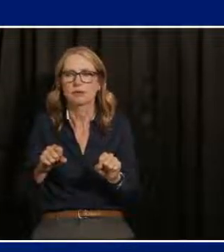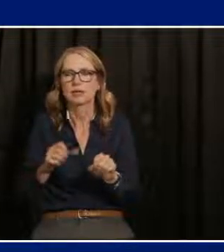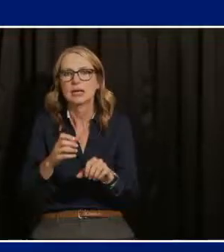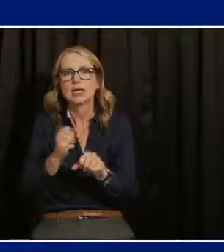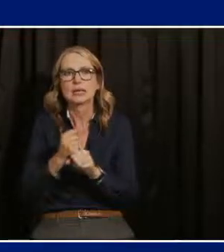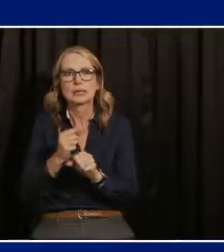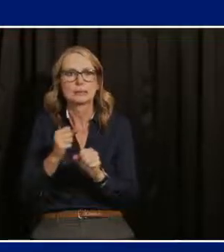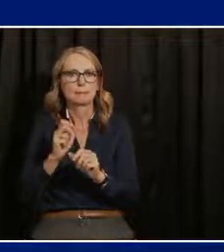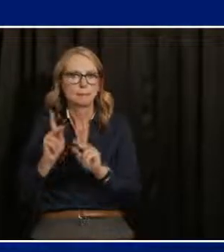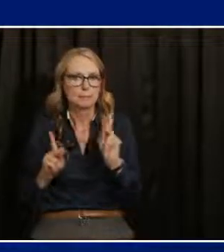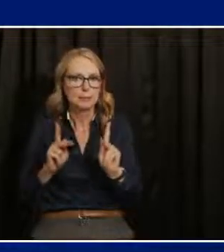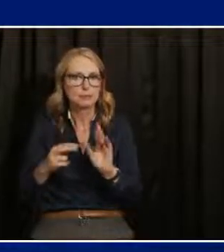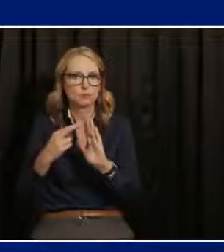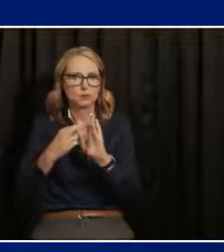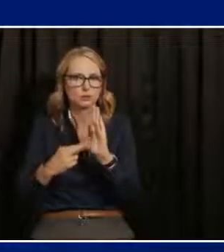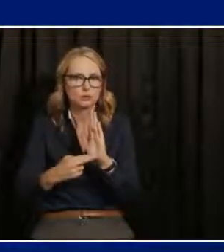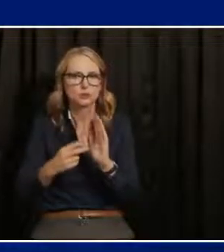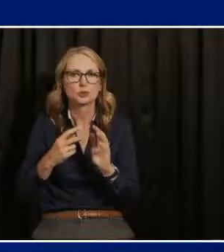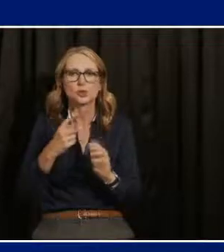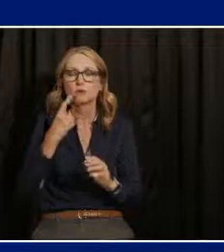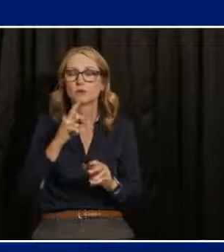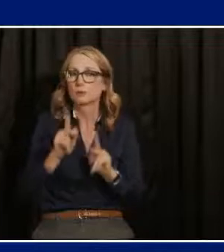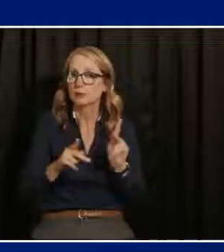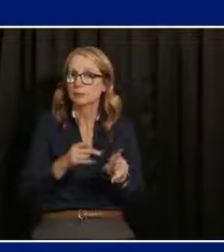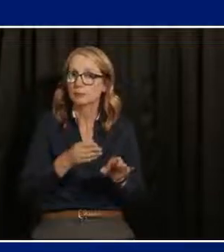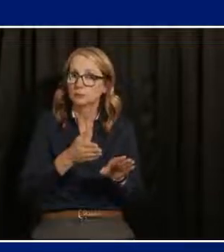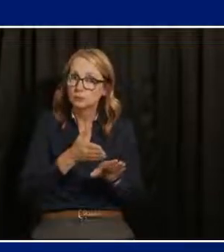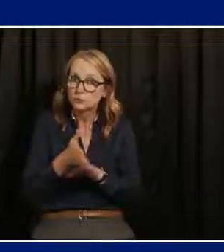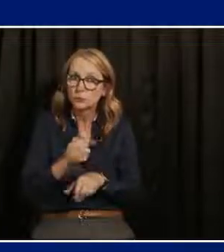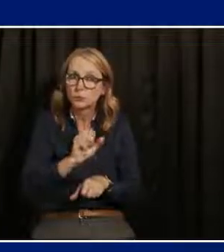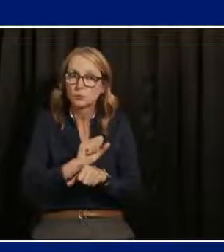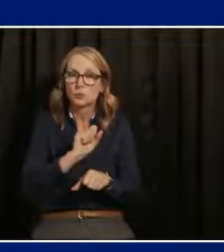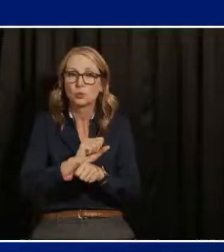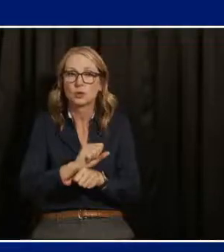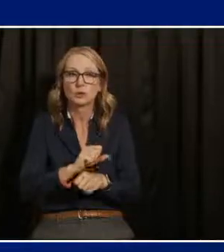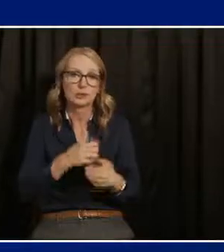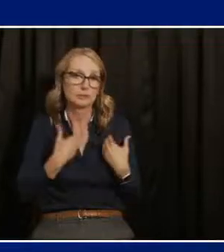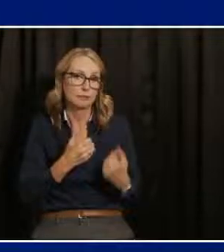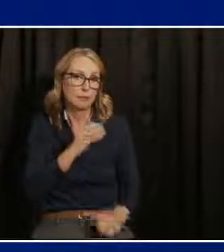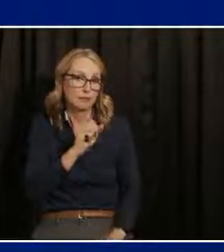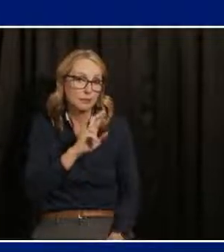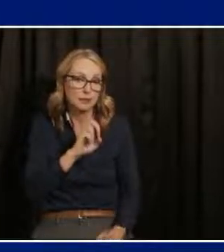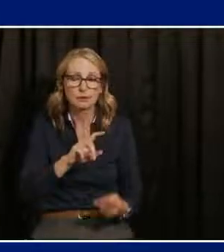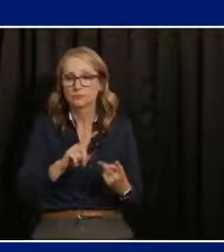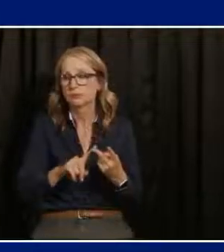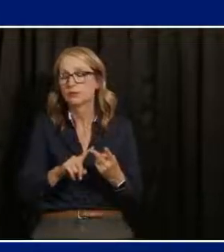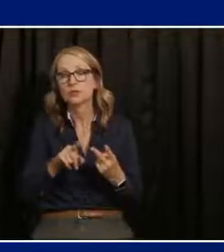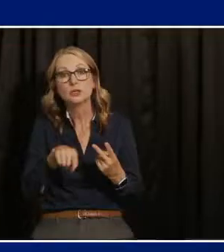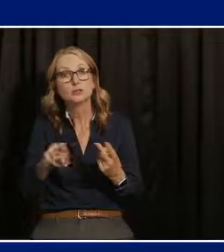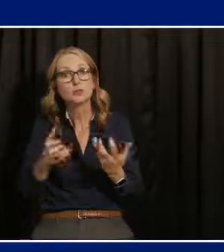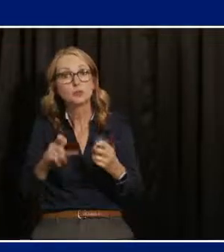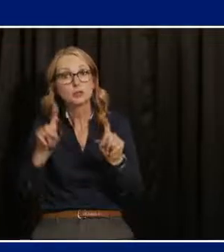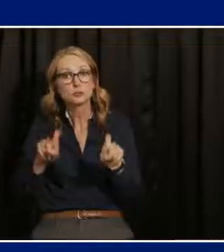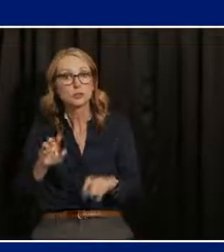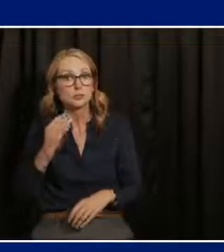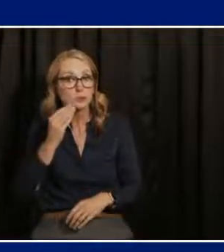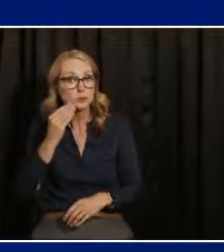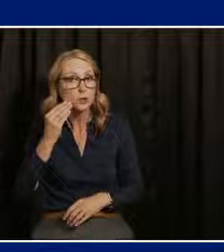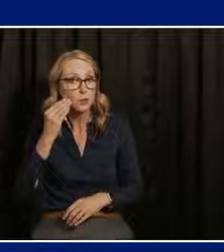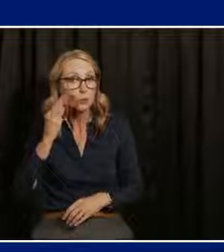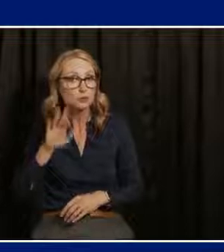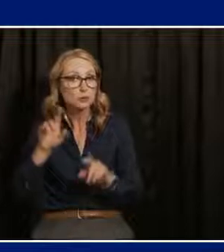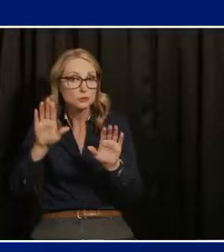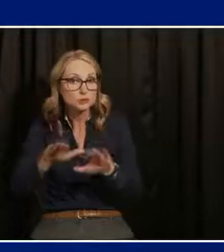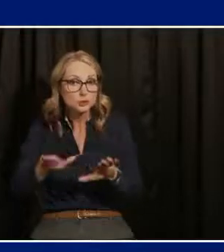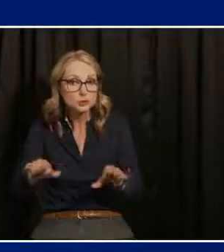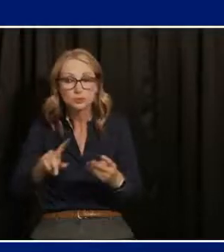this, for frontline essential workers, for parents who want to test their children at home, for teachers, for others. They're